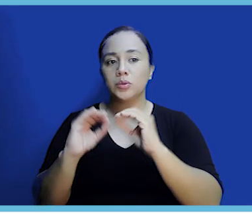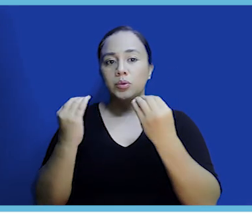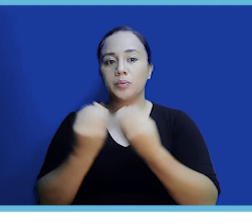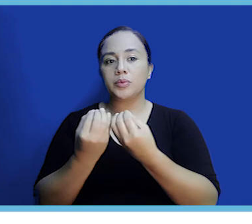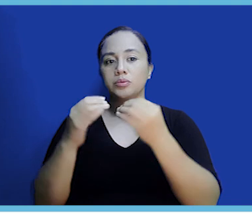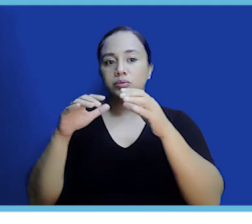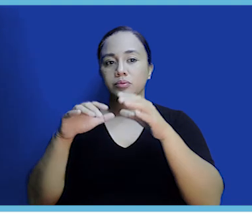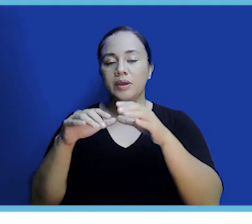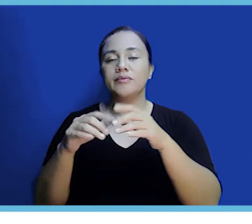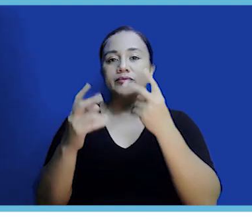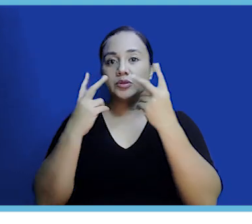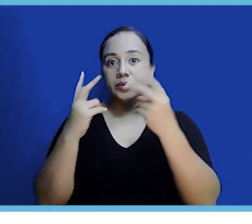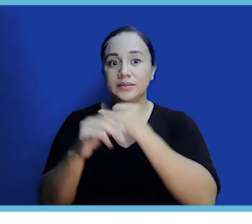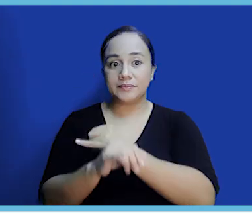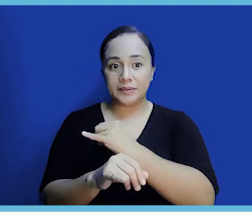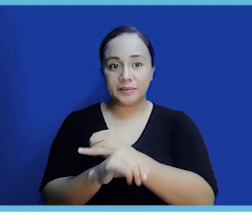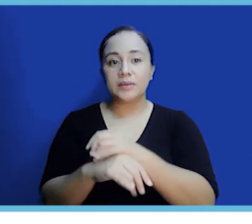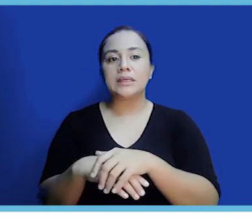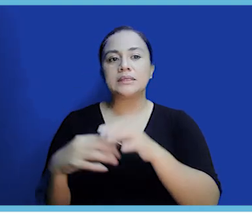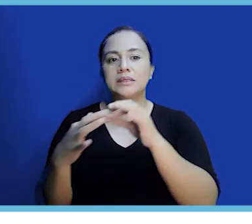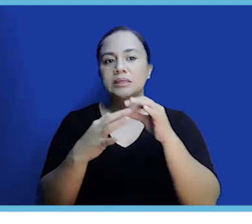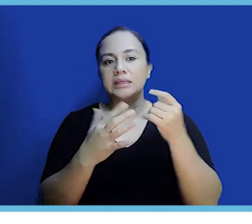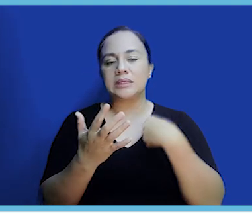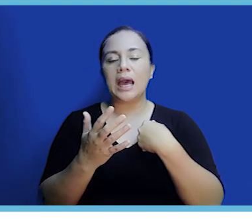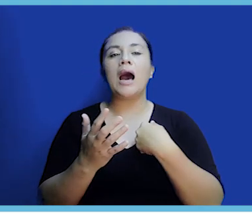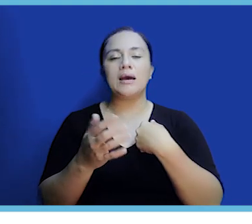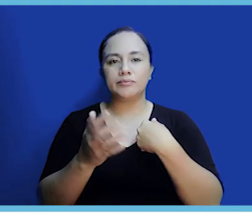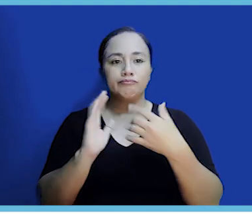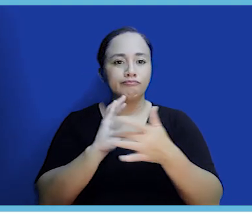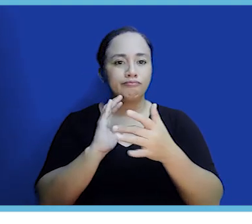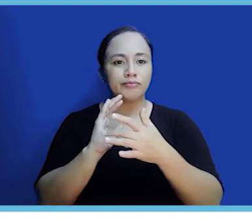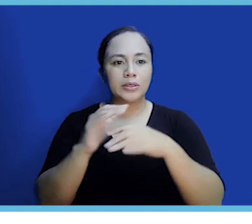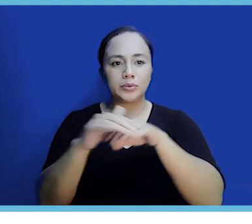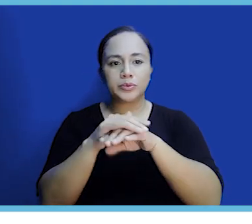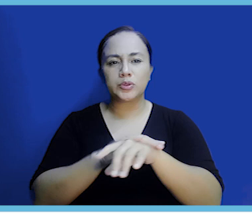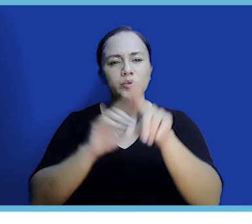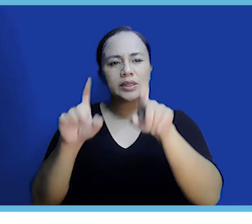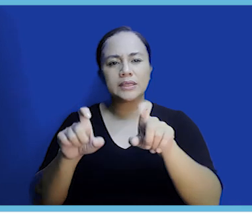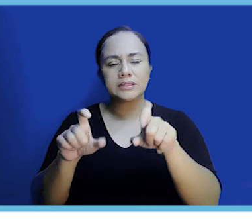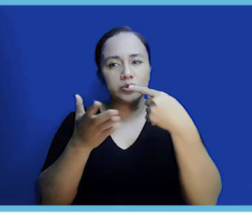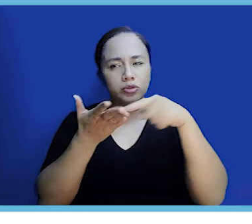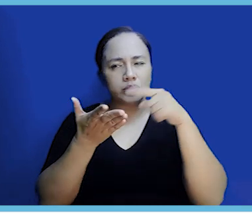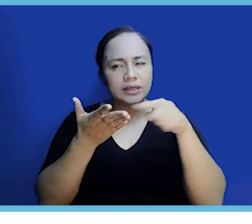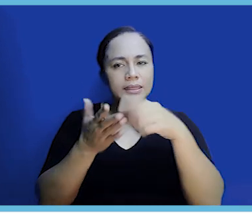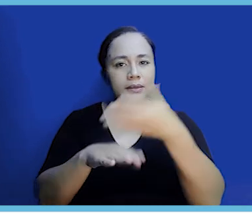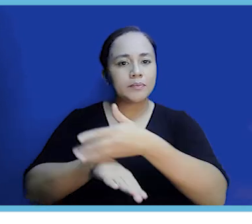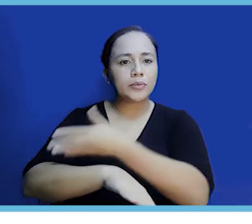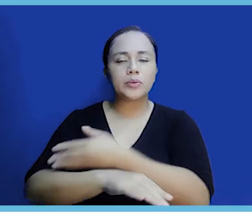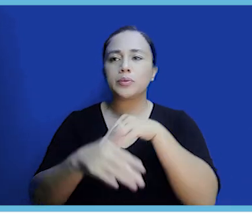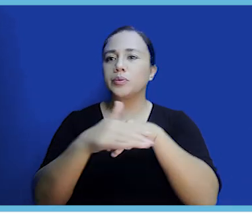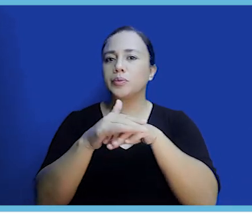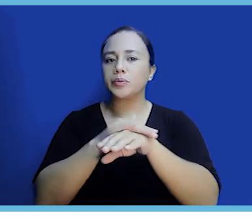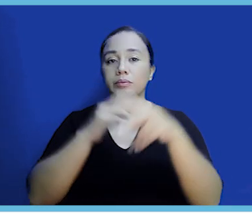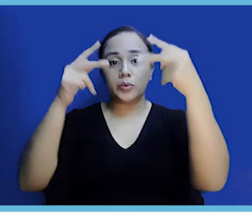services of an organization of persons with visual impairment specializing in digital accessibility to test, audit,